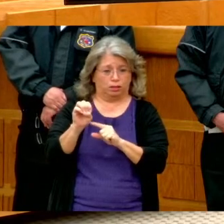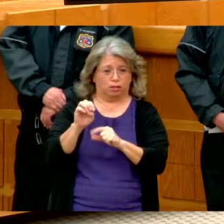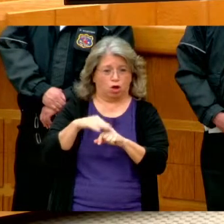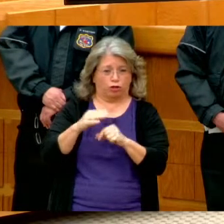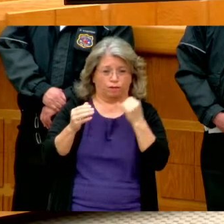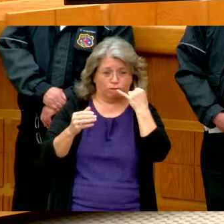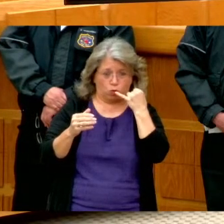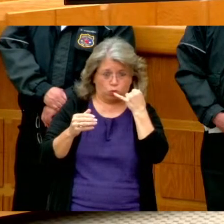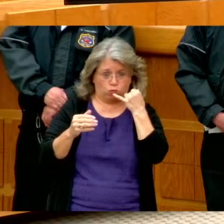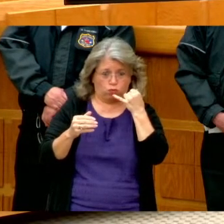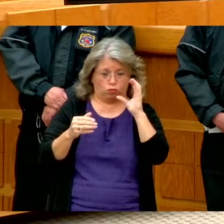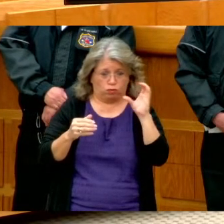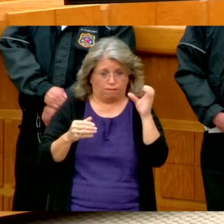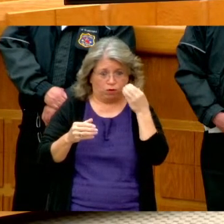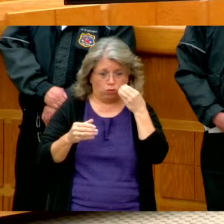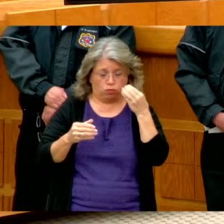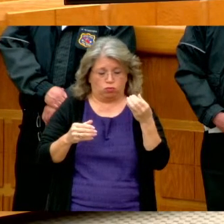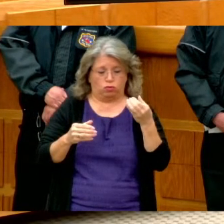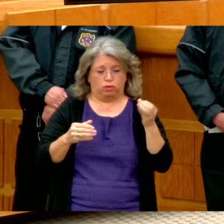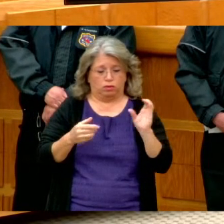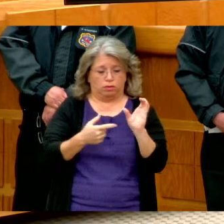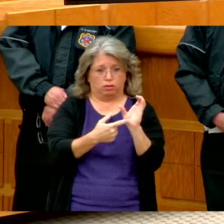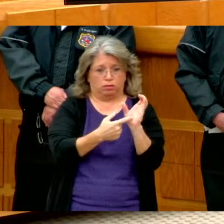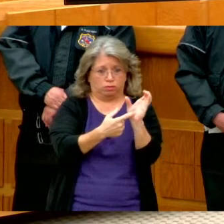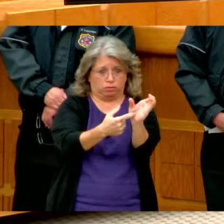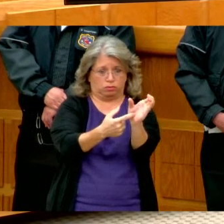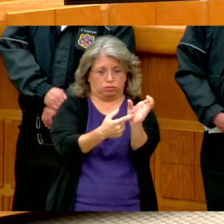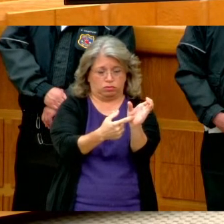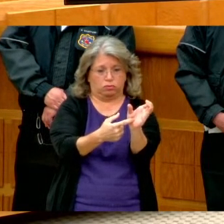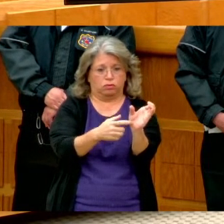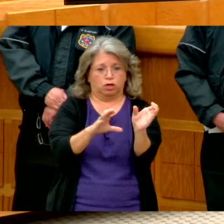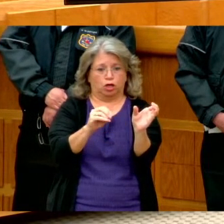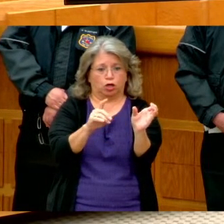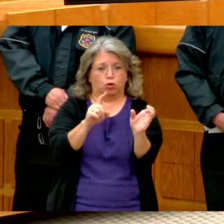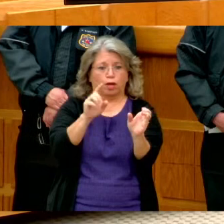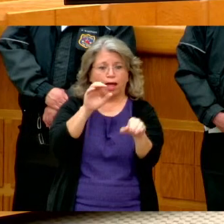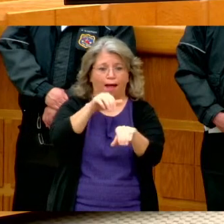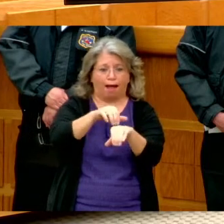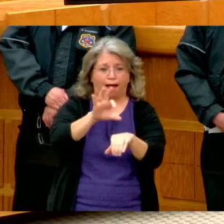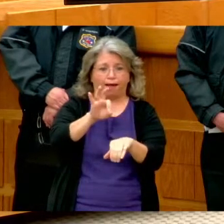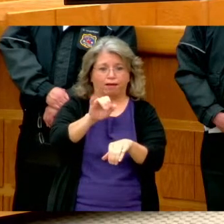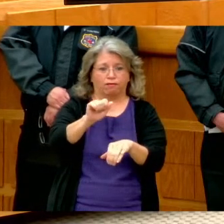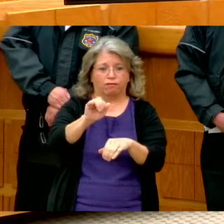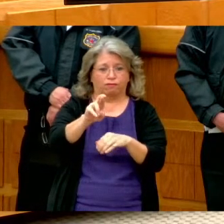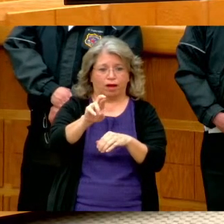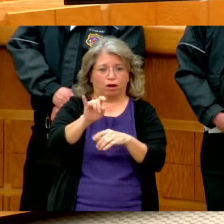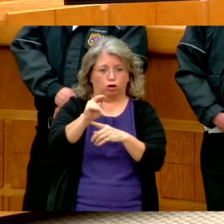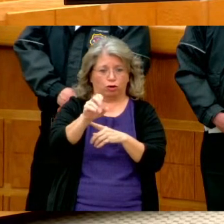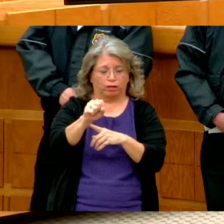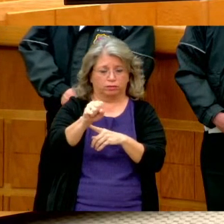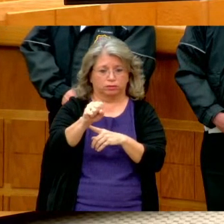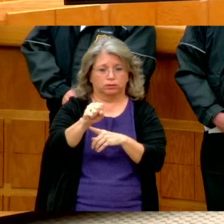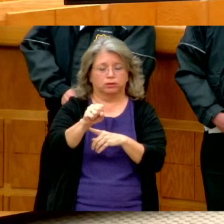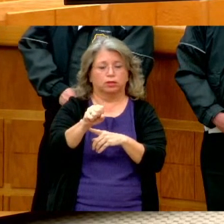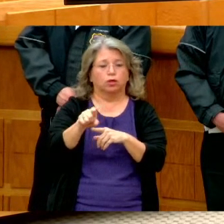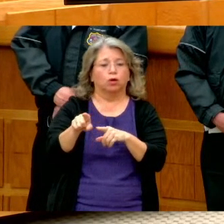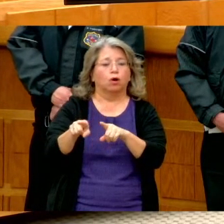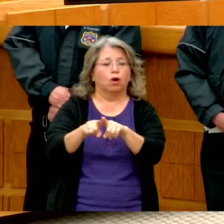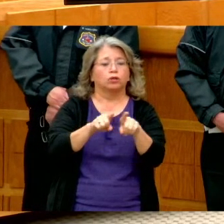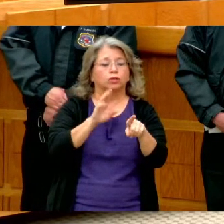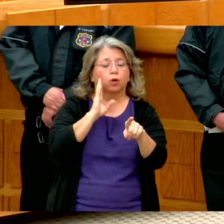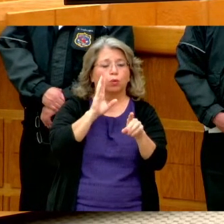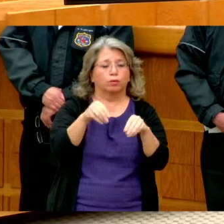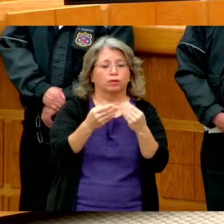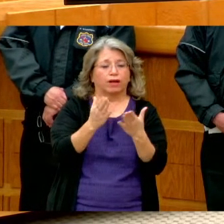that code to the Richard Borchard Fairgrounds. You're also going to get some instructions.